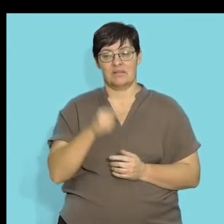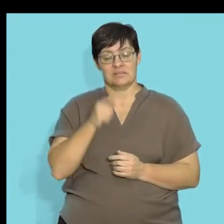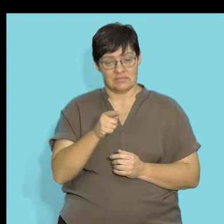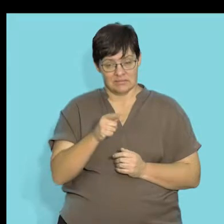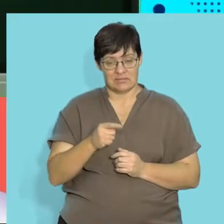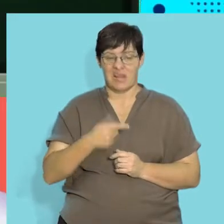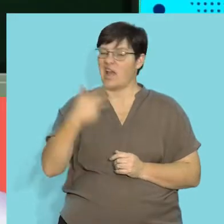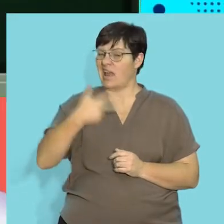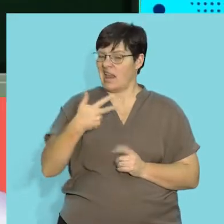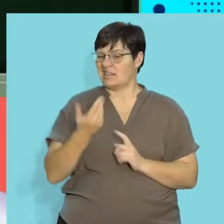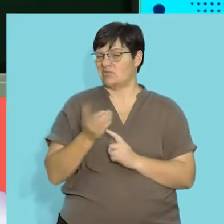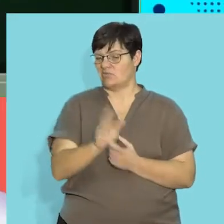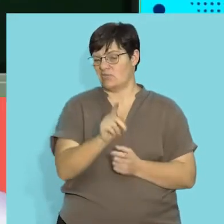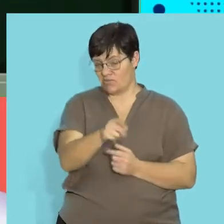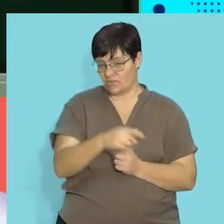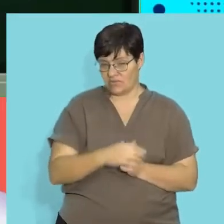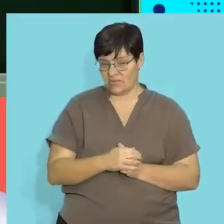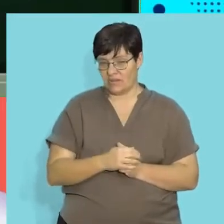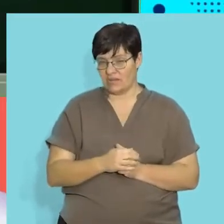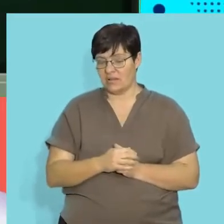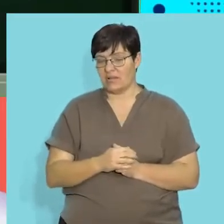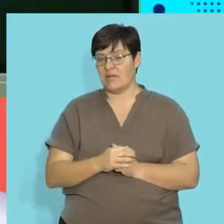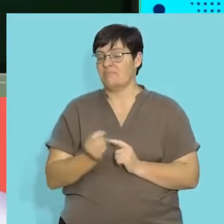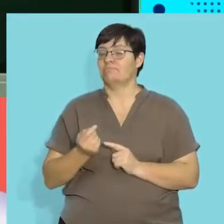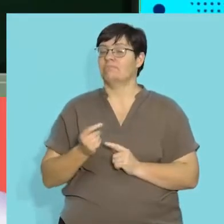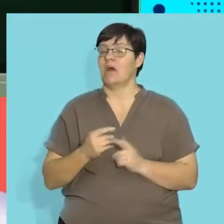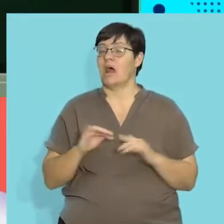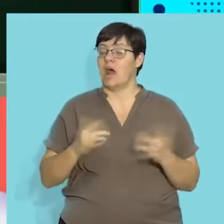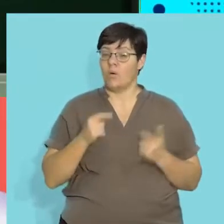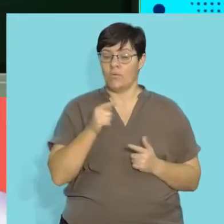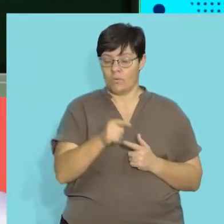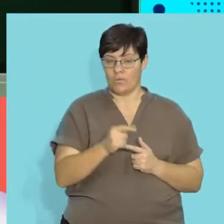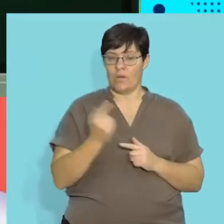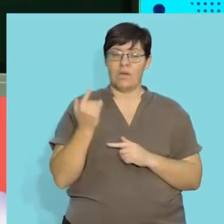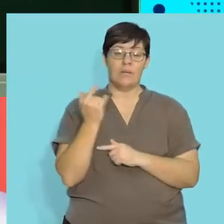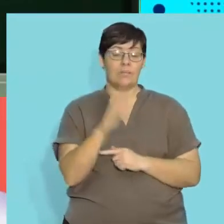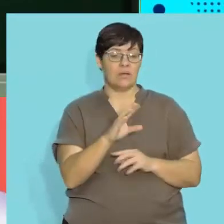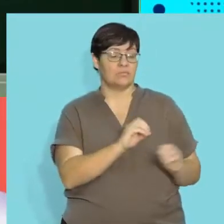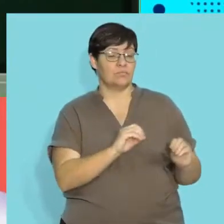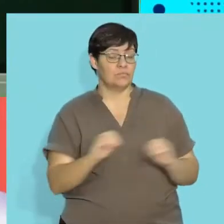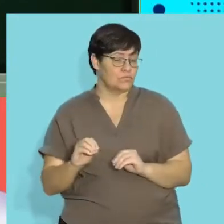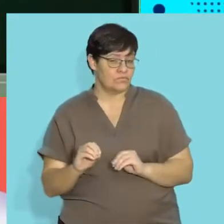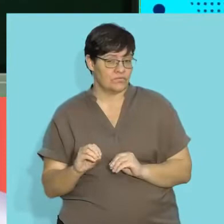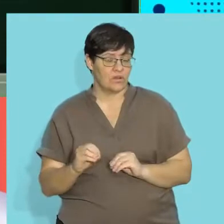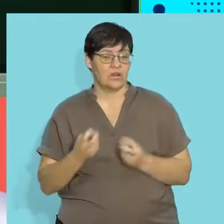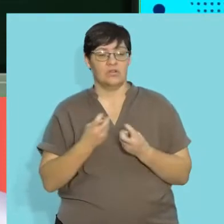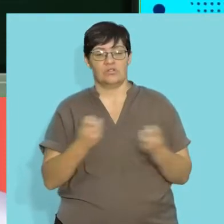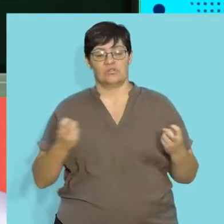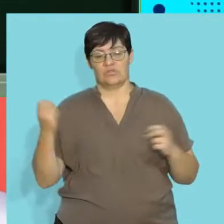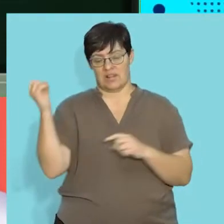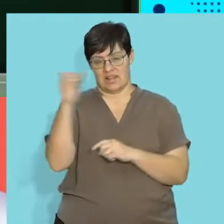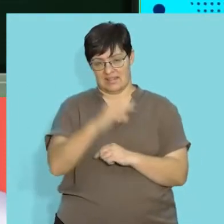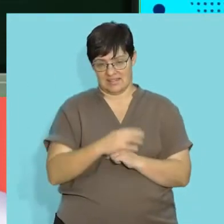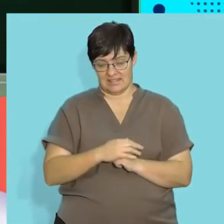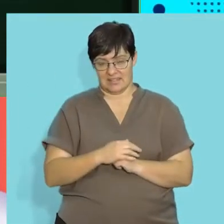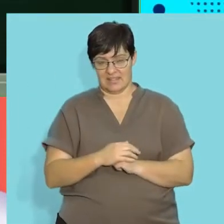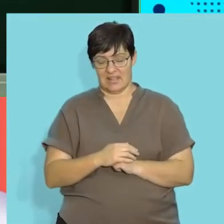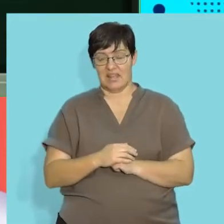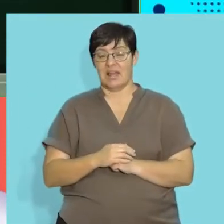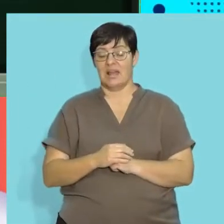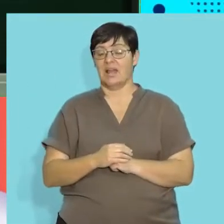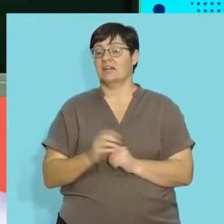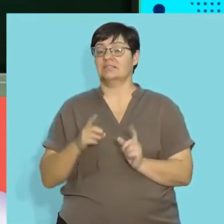So this is a classical example, a living example of how a plant now has moved towards a source of light and changed